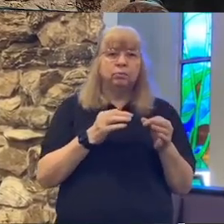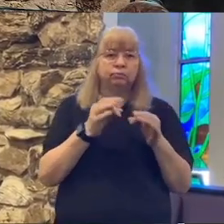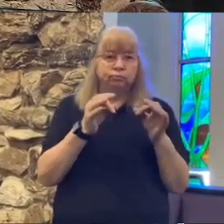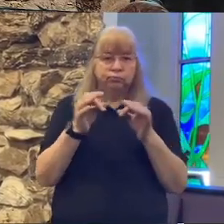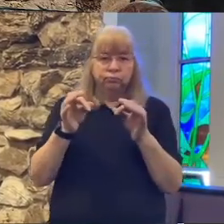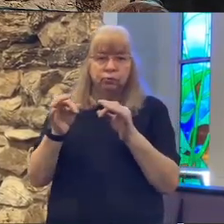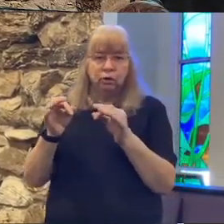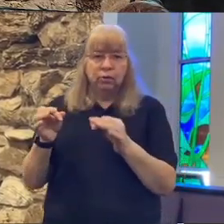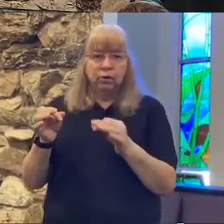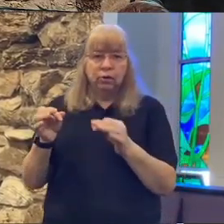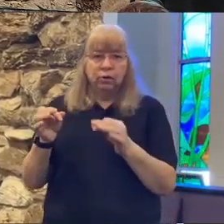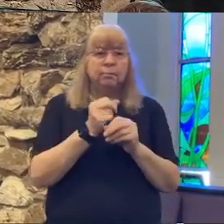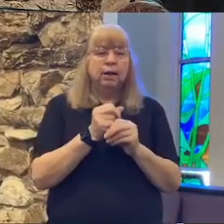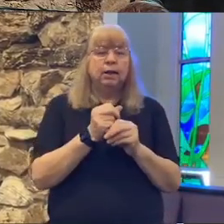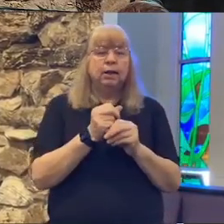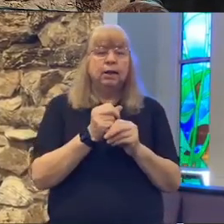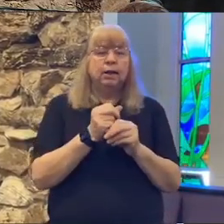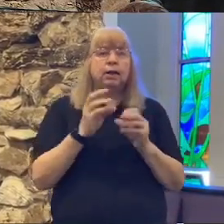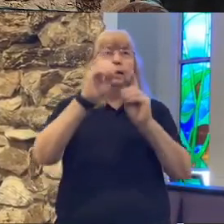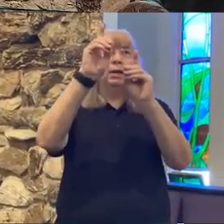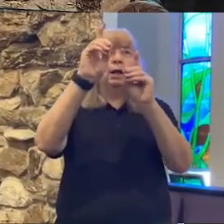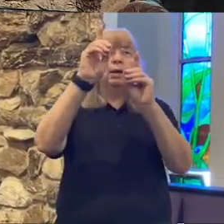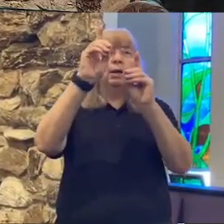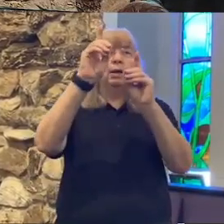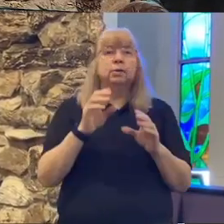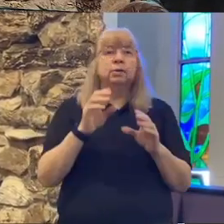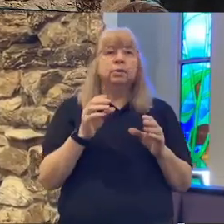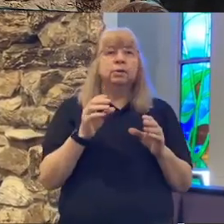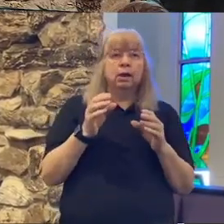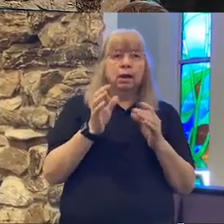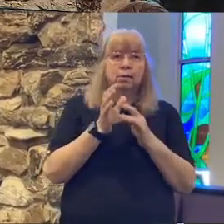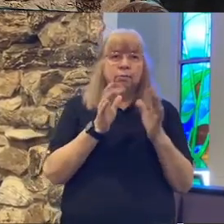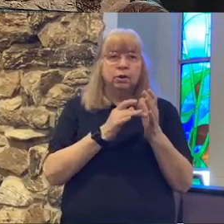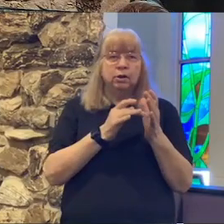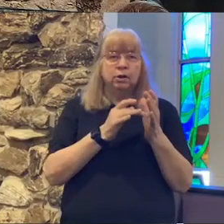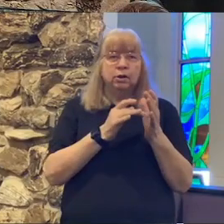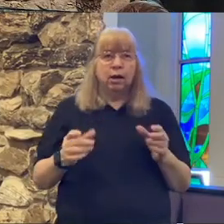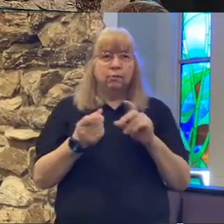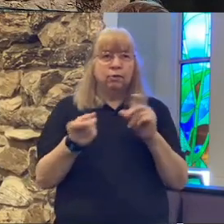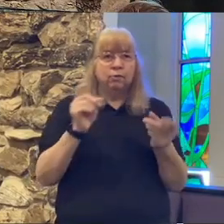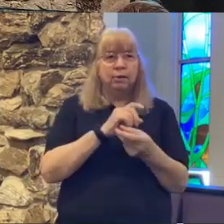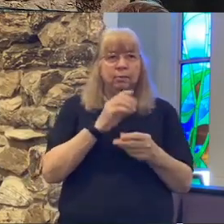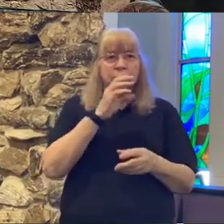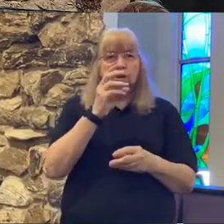making disciples of Jesus Christ for the transformation of the world.